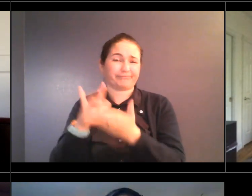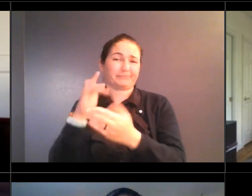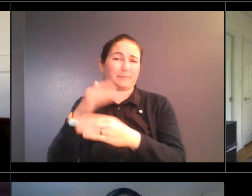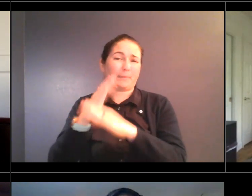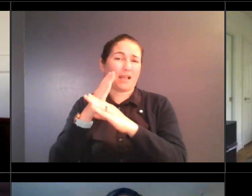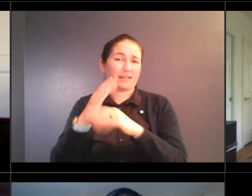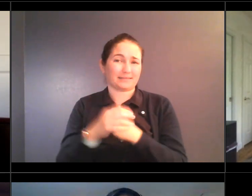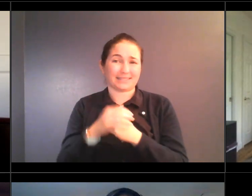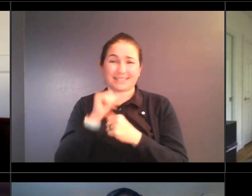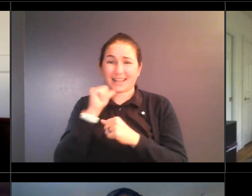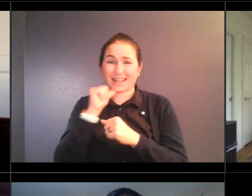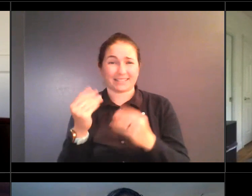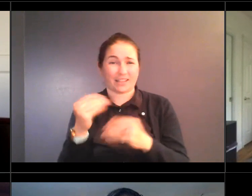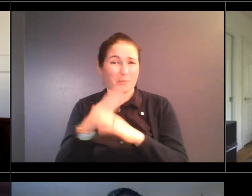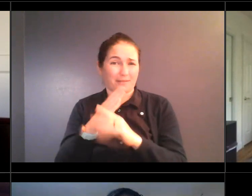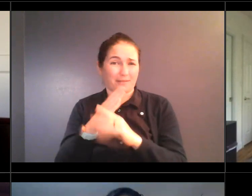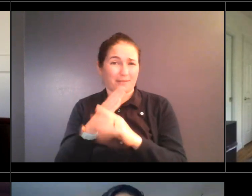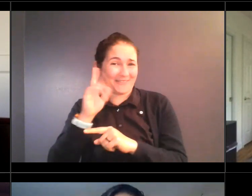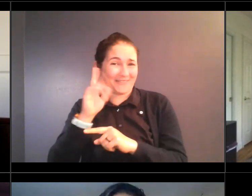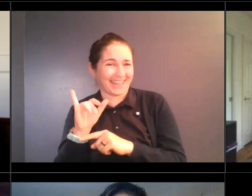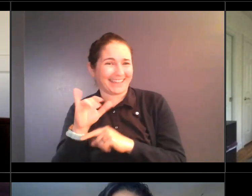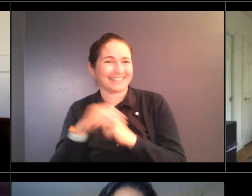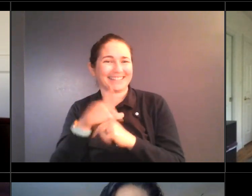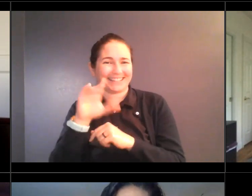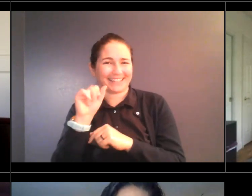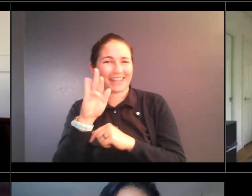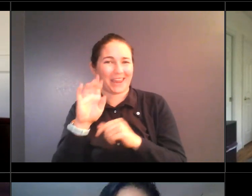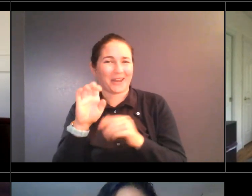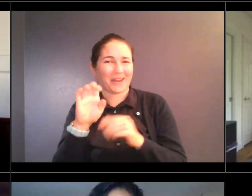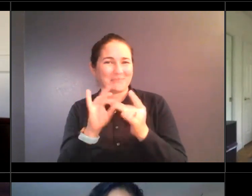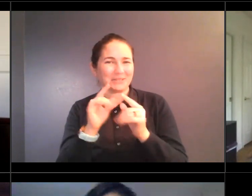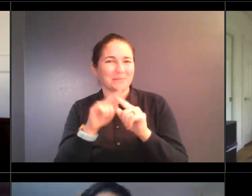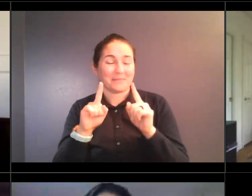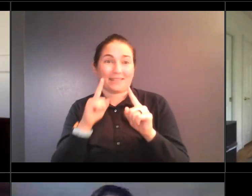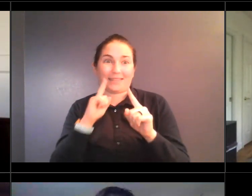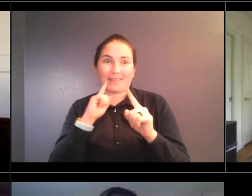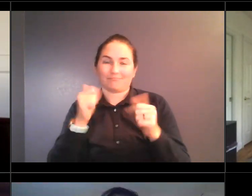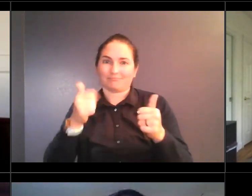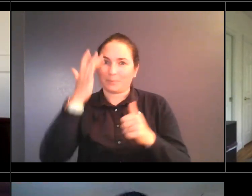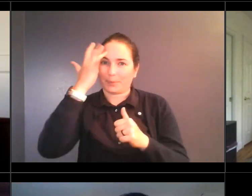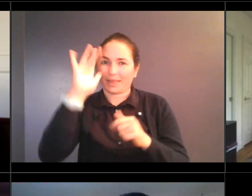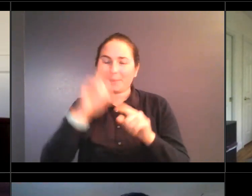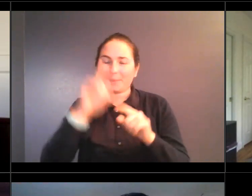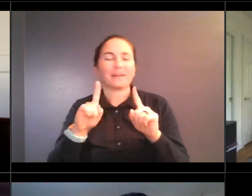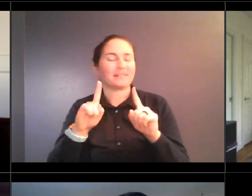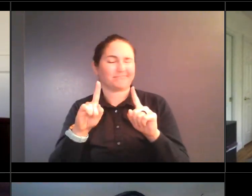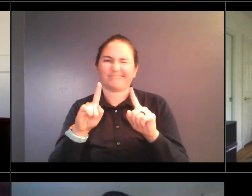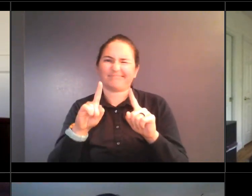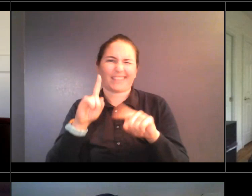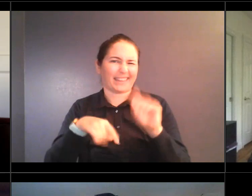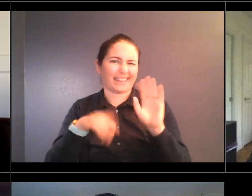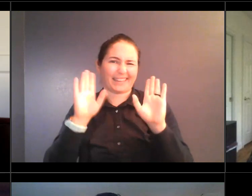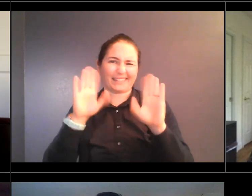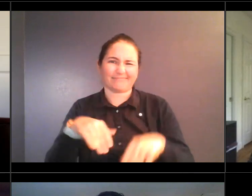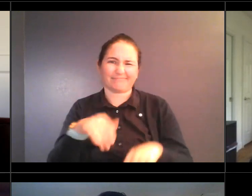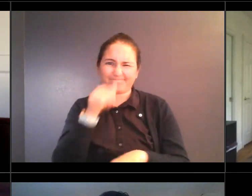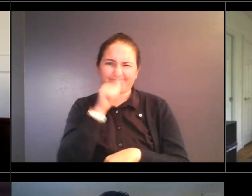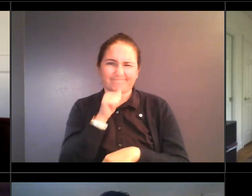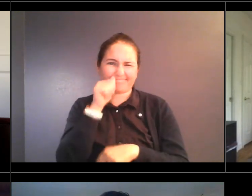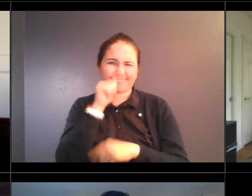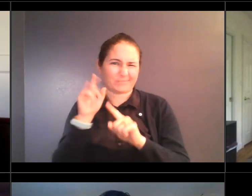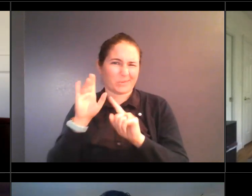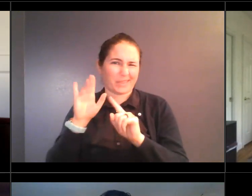do the soft block. I never heard of that until Carrie said it actually, but I think it's brilliant. But I also just cannot deal with